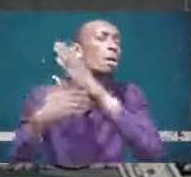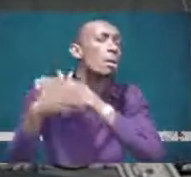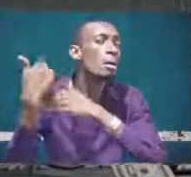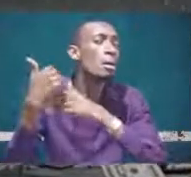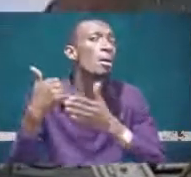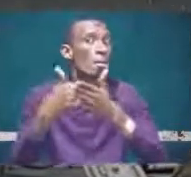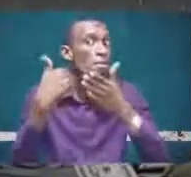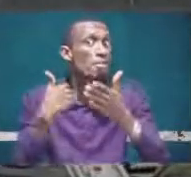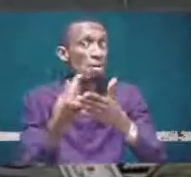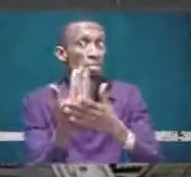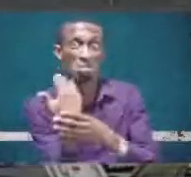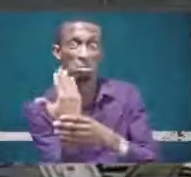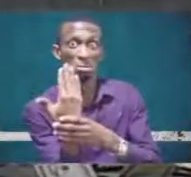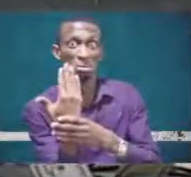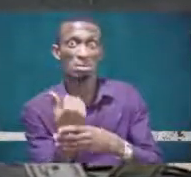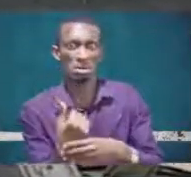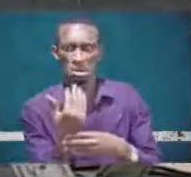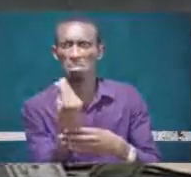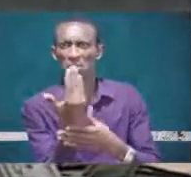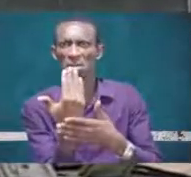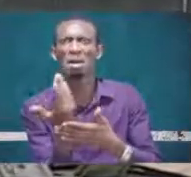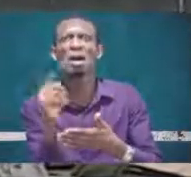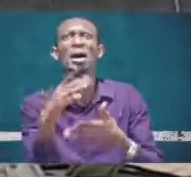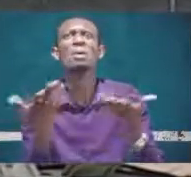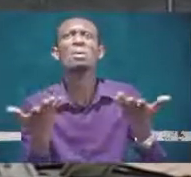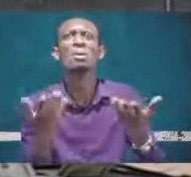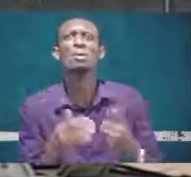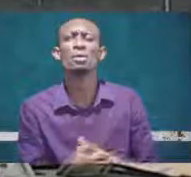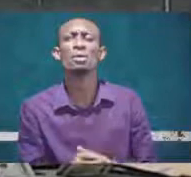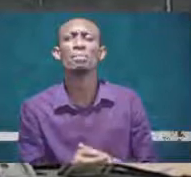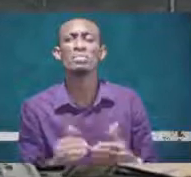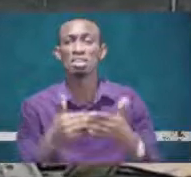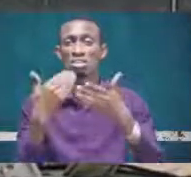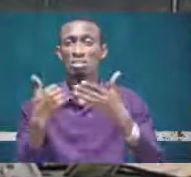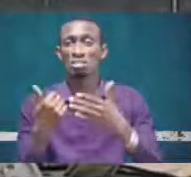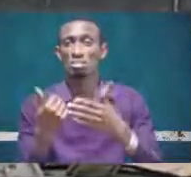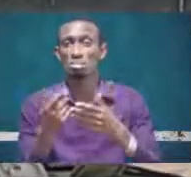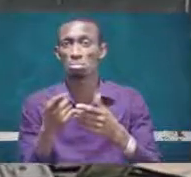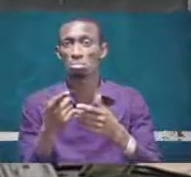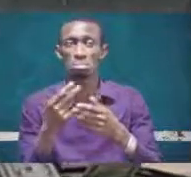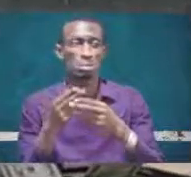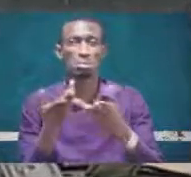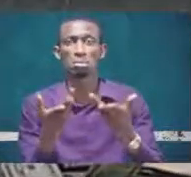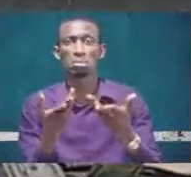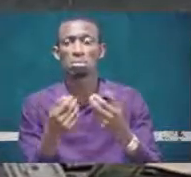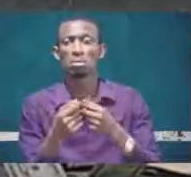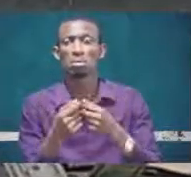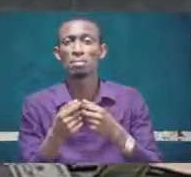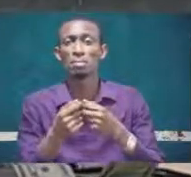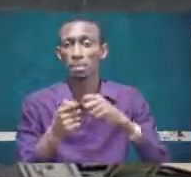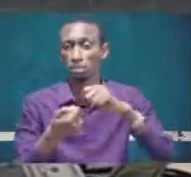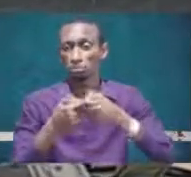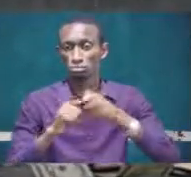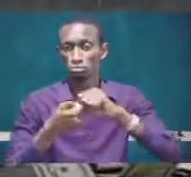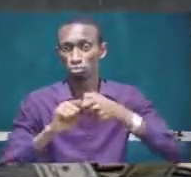money, how paper money came into existence. Even there is what we call metallic standard, where metals were used